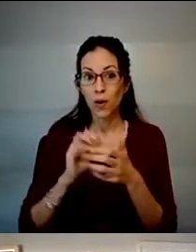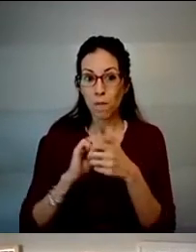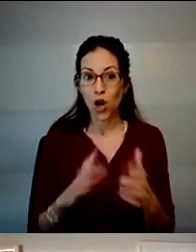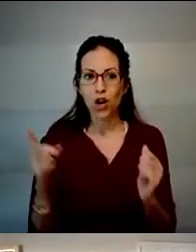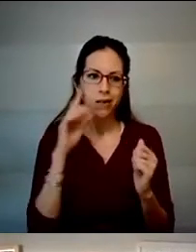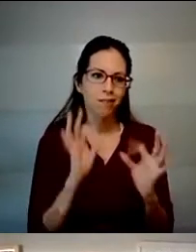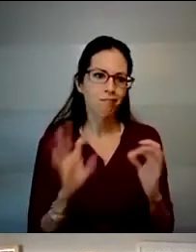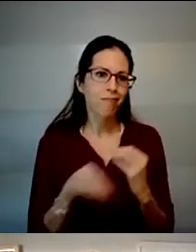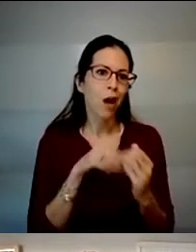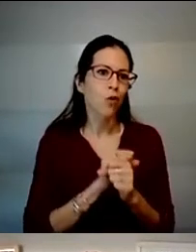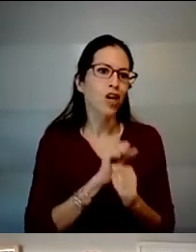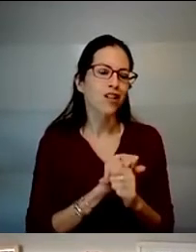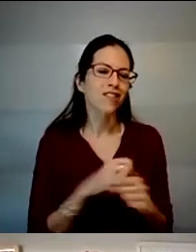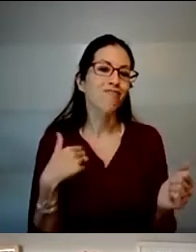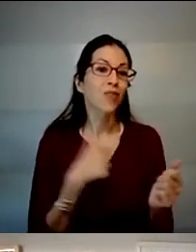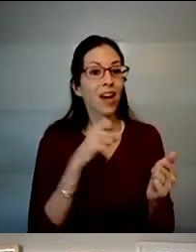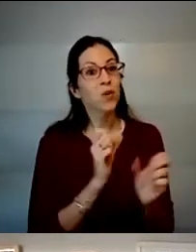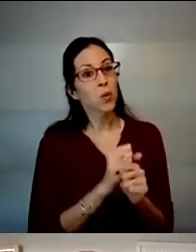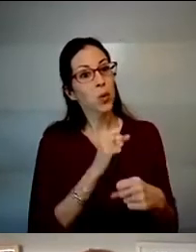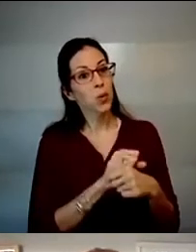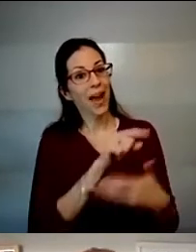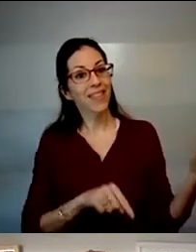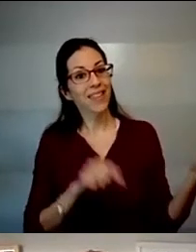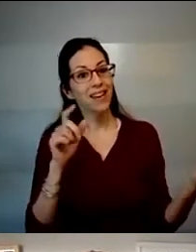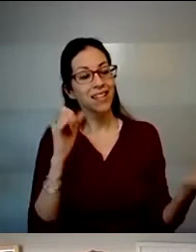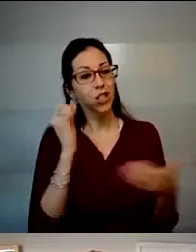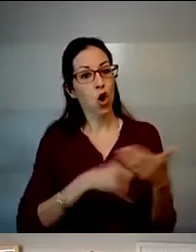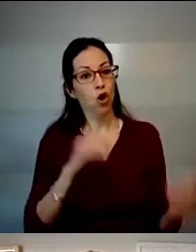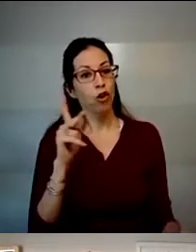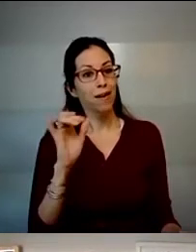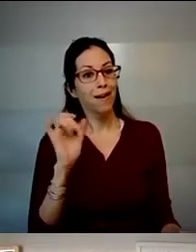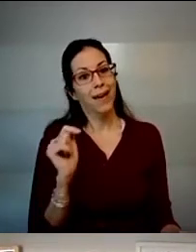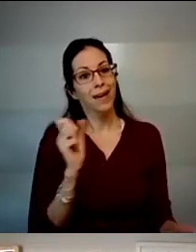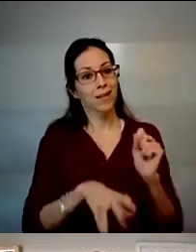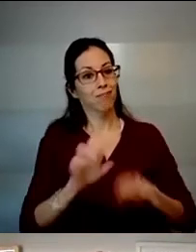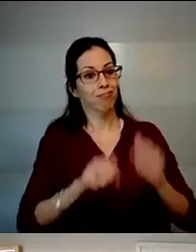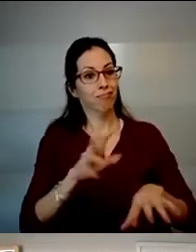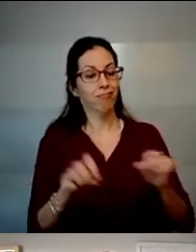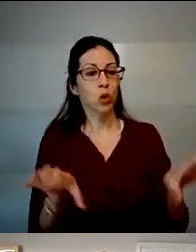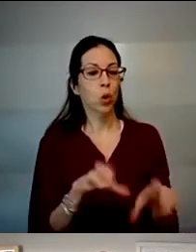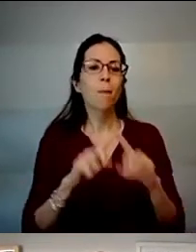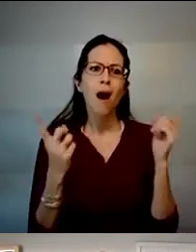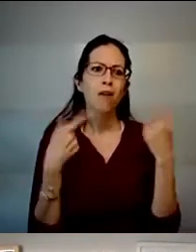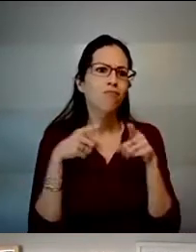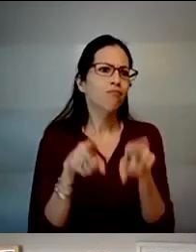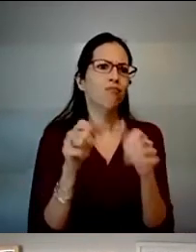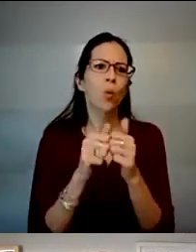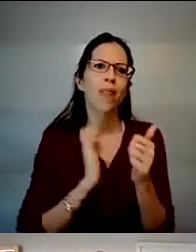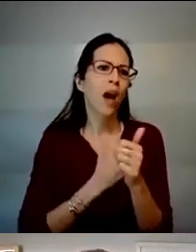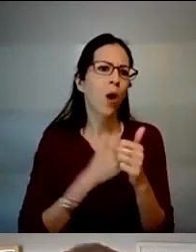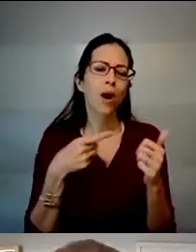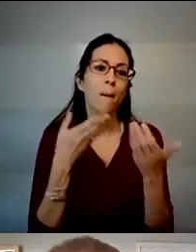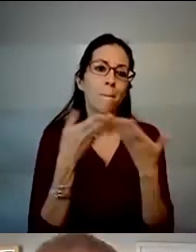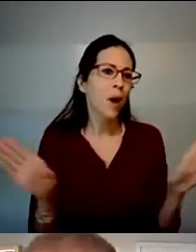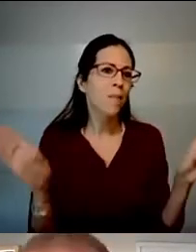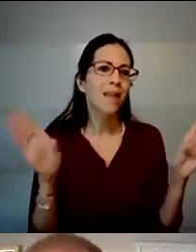these art kits, you know, but it was completely in line with the mission of our public, you know, engagement, learning and